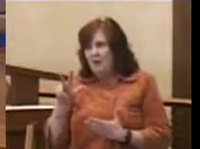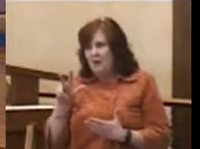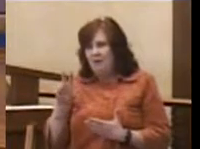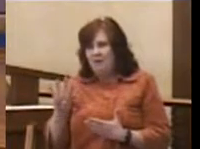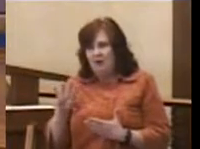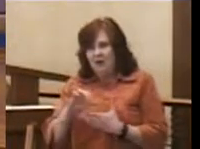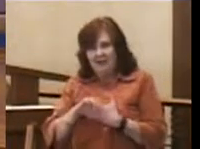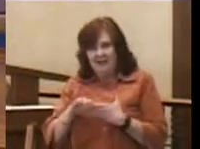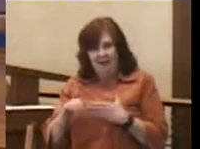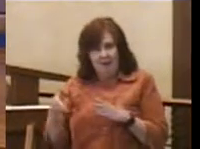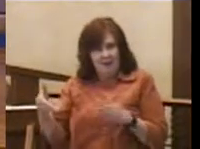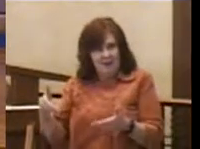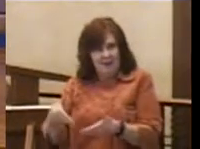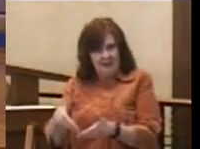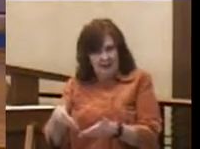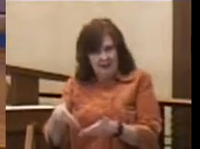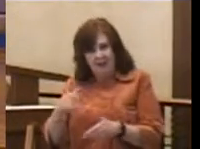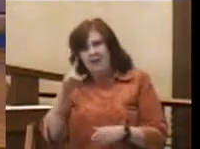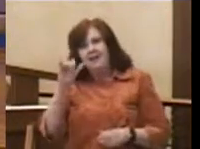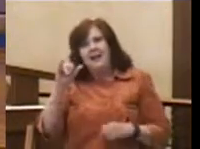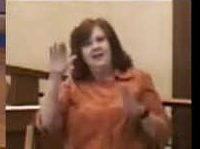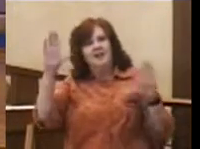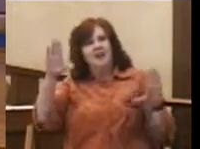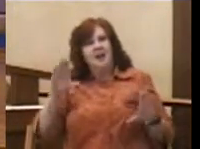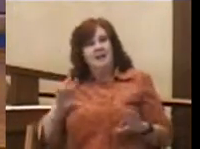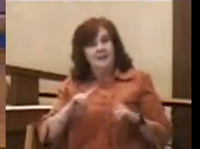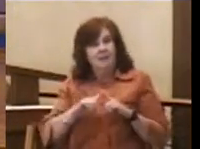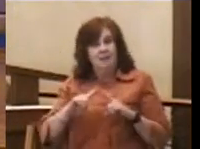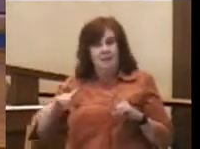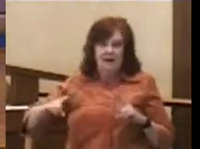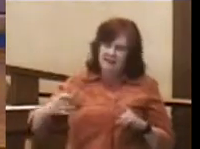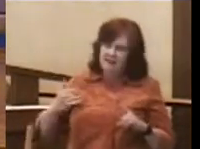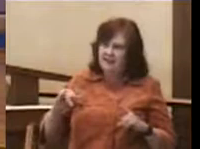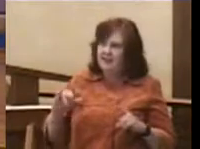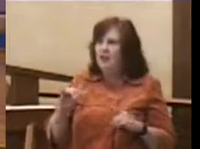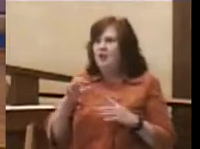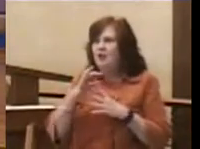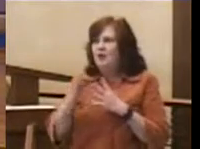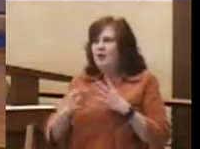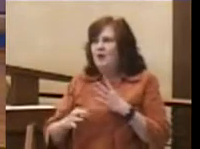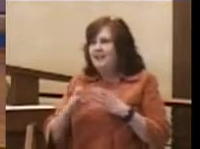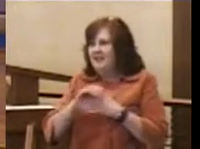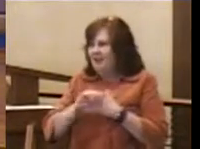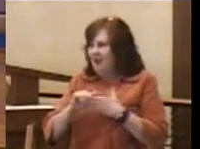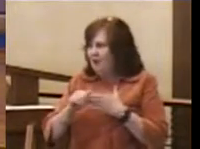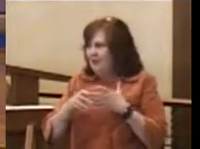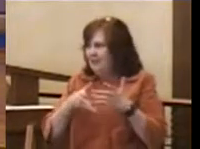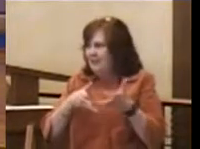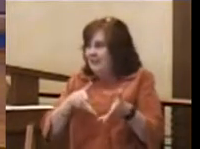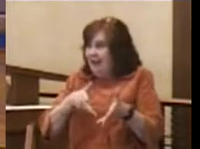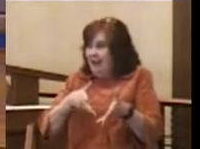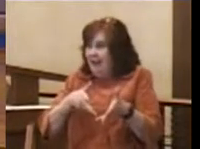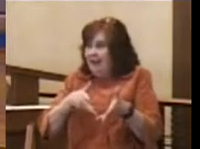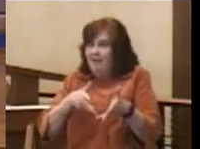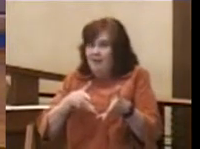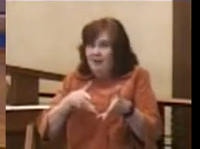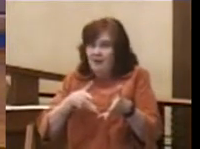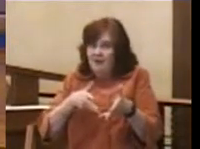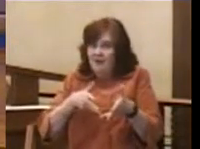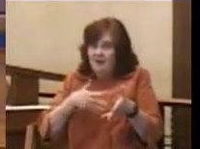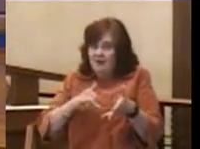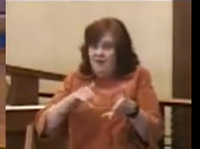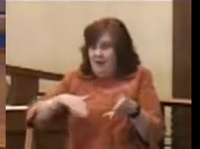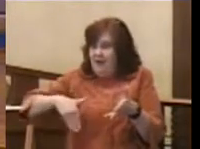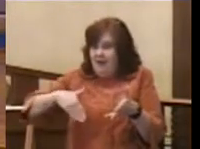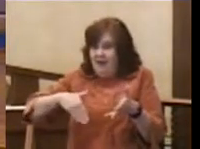$9,434 to Bethel, and that is awesome. But there are still choice dollars left out there that have yet to